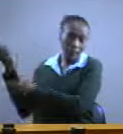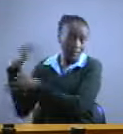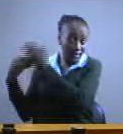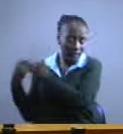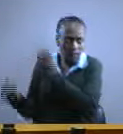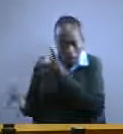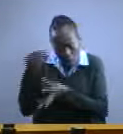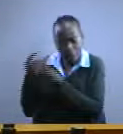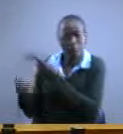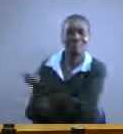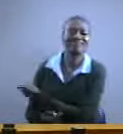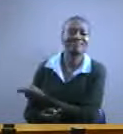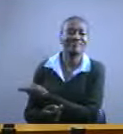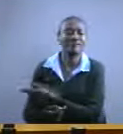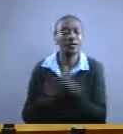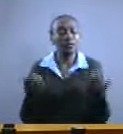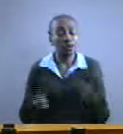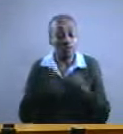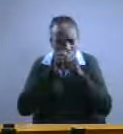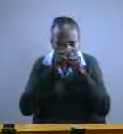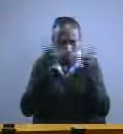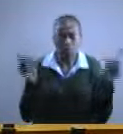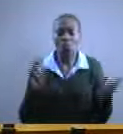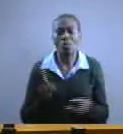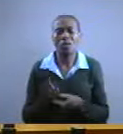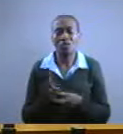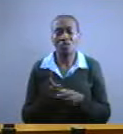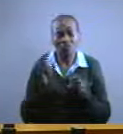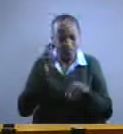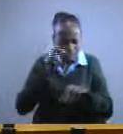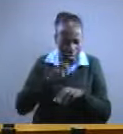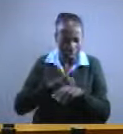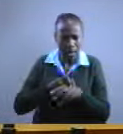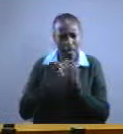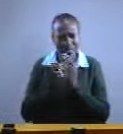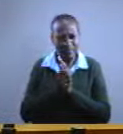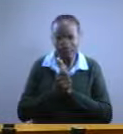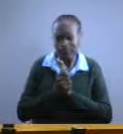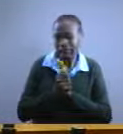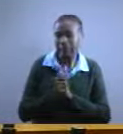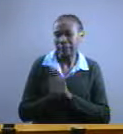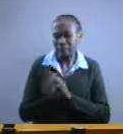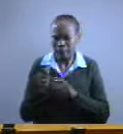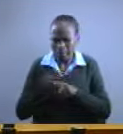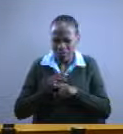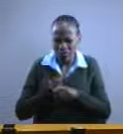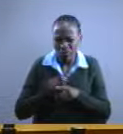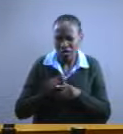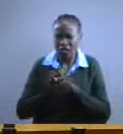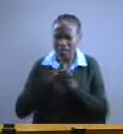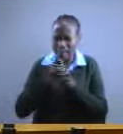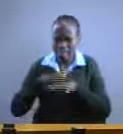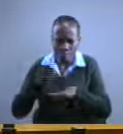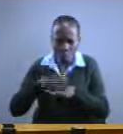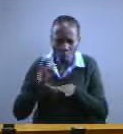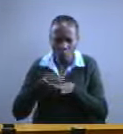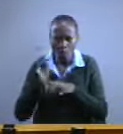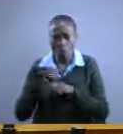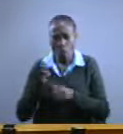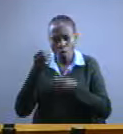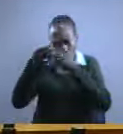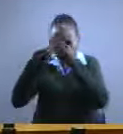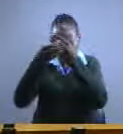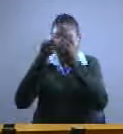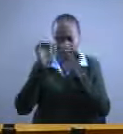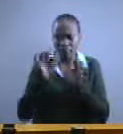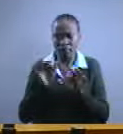experiences. We recognize the need to enhance the effectiveness of financial sector regulation and the ability of